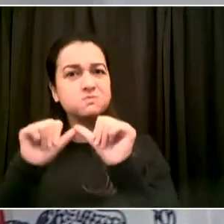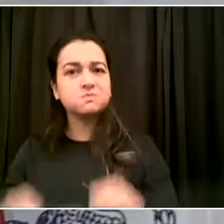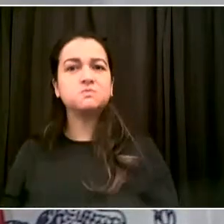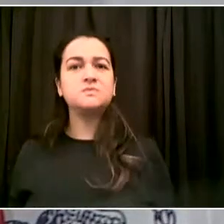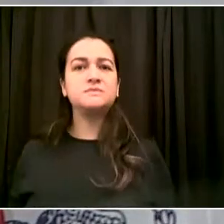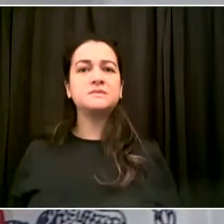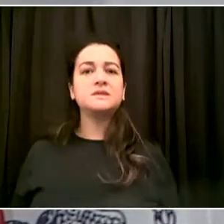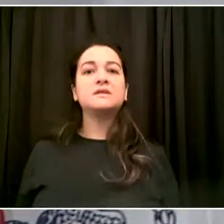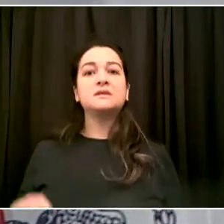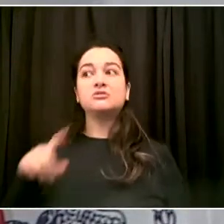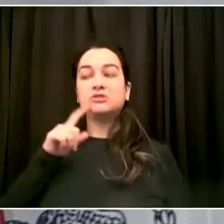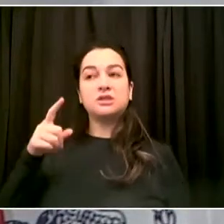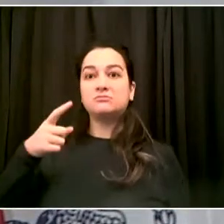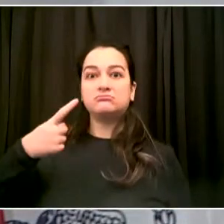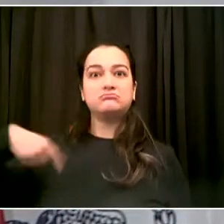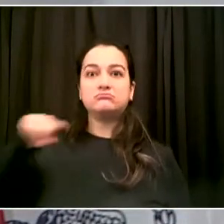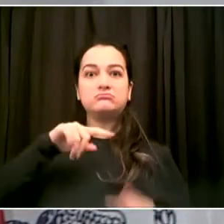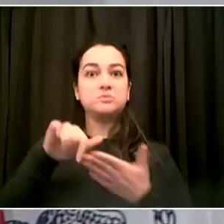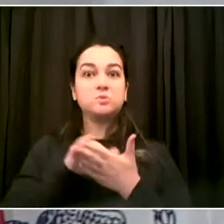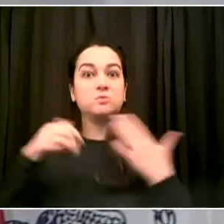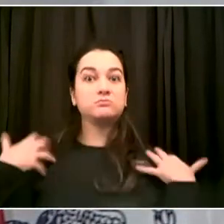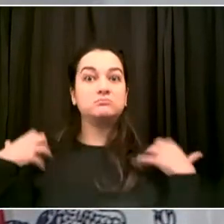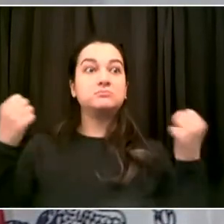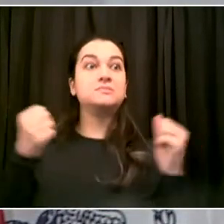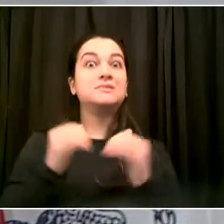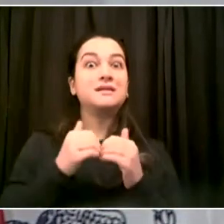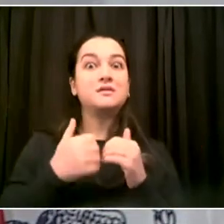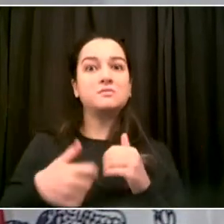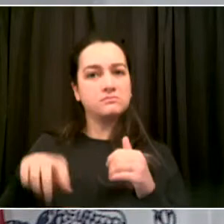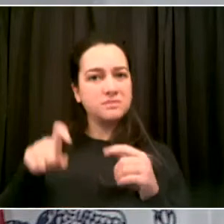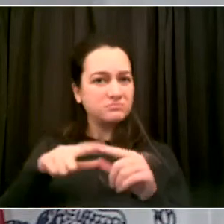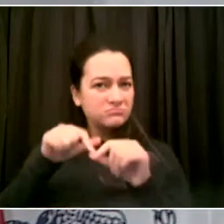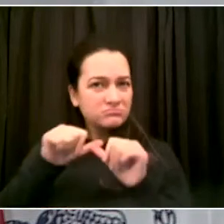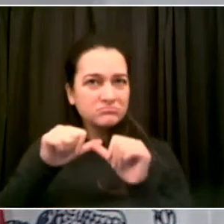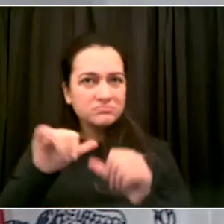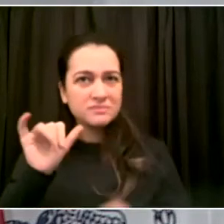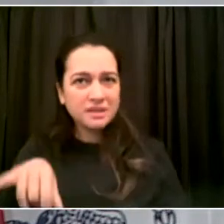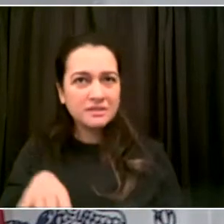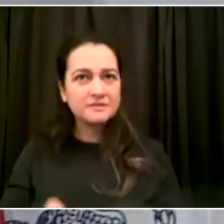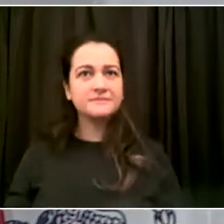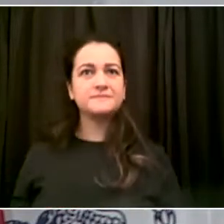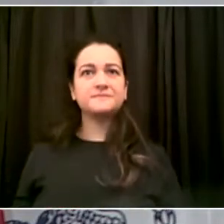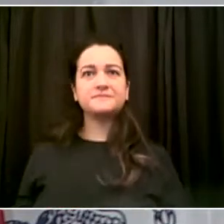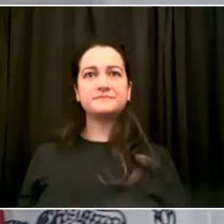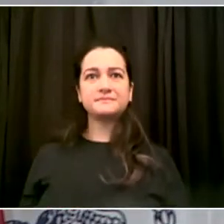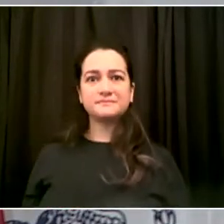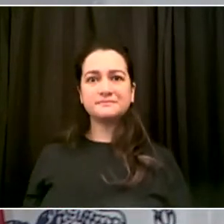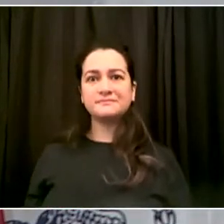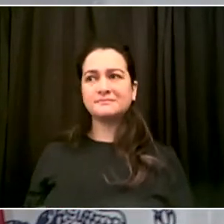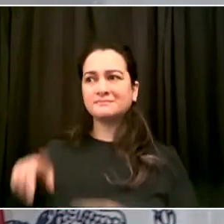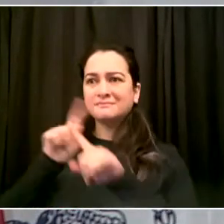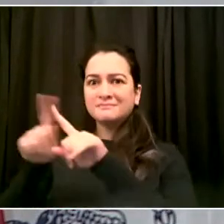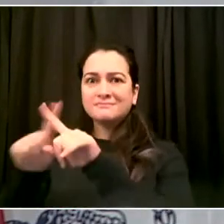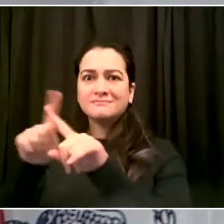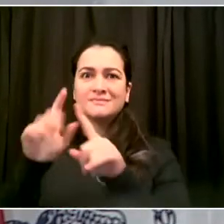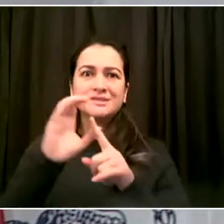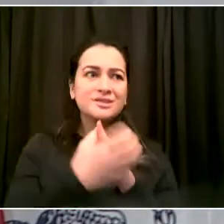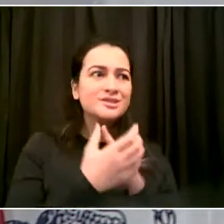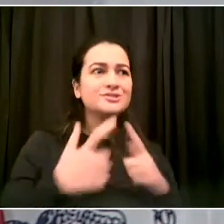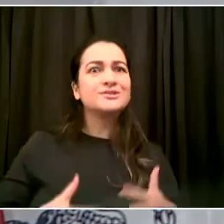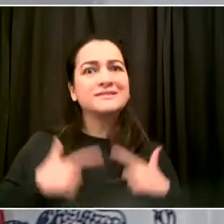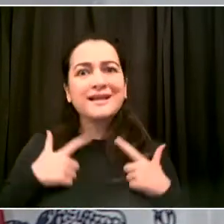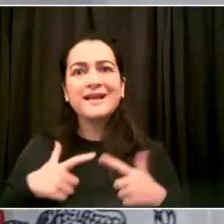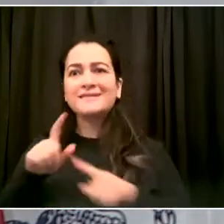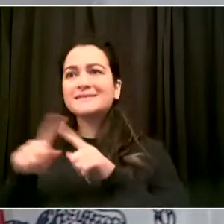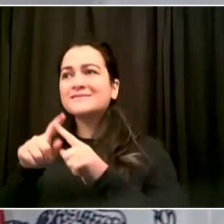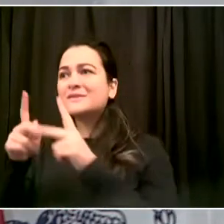back, the life of the city, the culture of the city, our neighborhoods coming back. We mean a city for everyone, and a city where